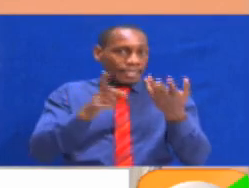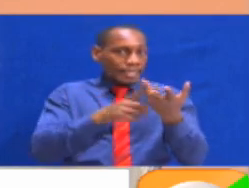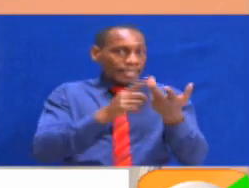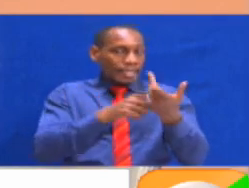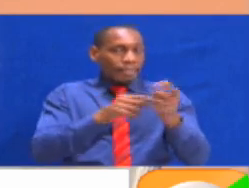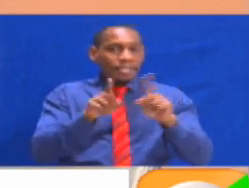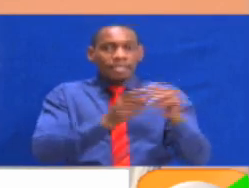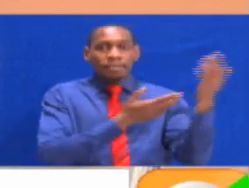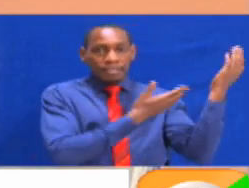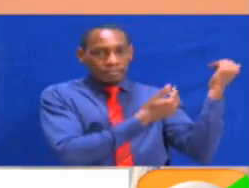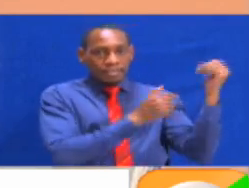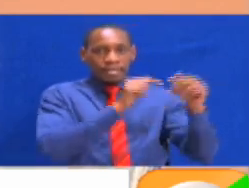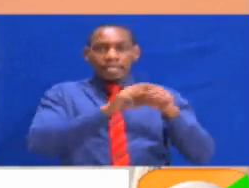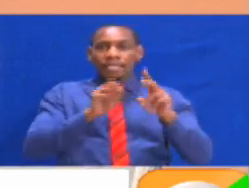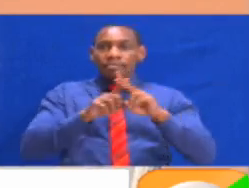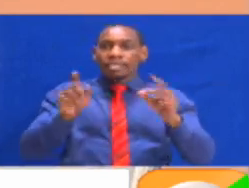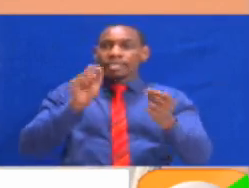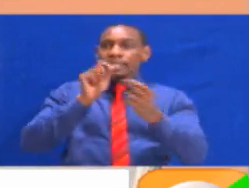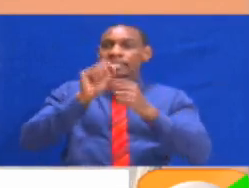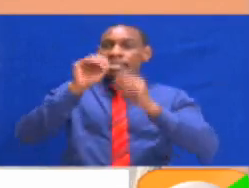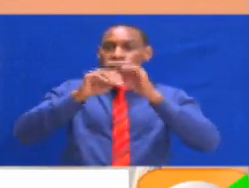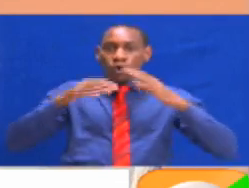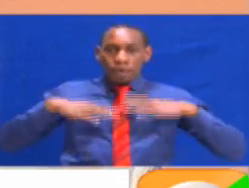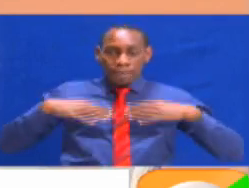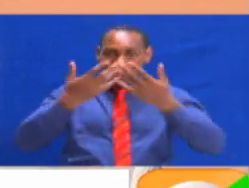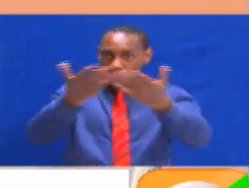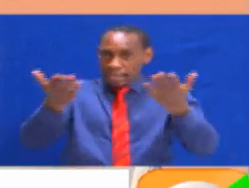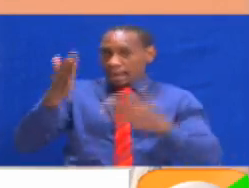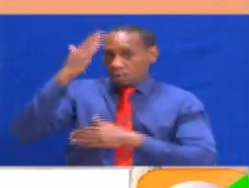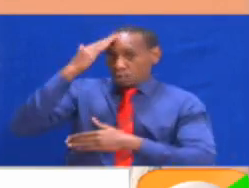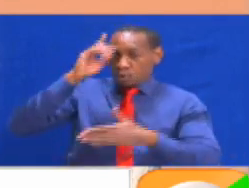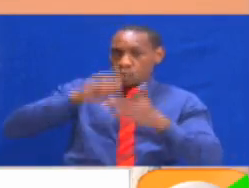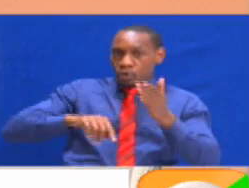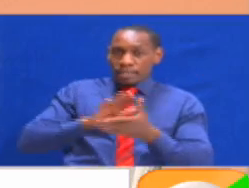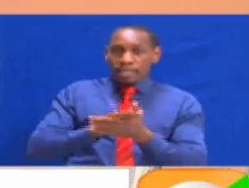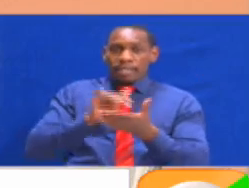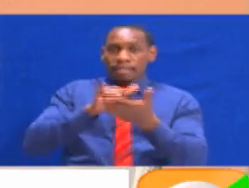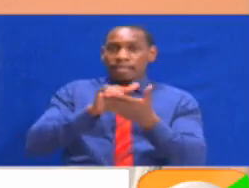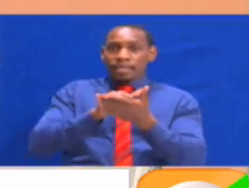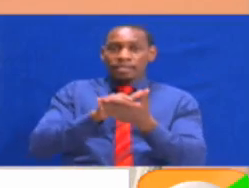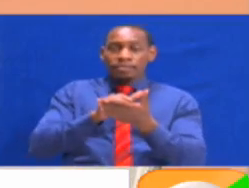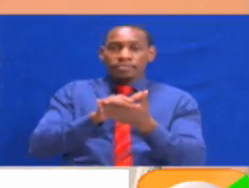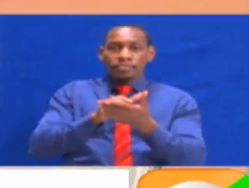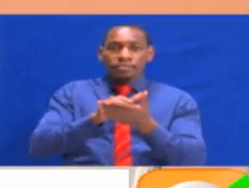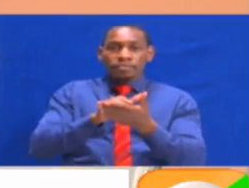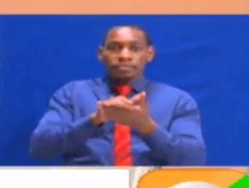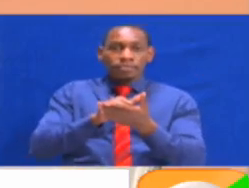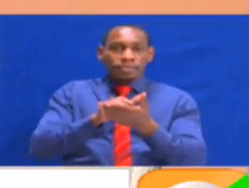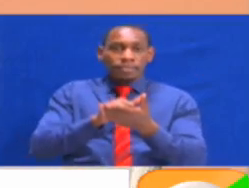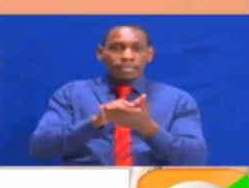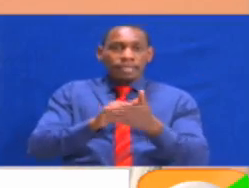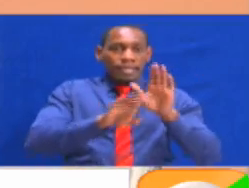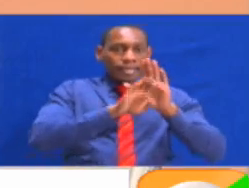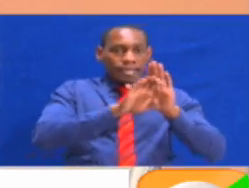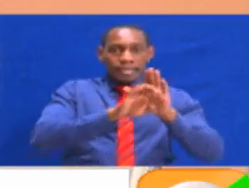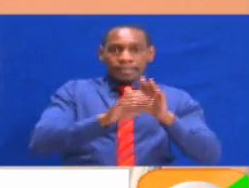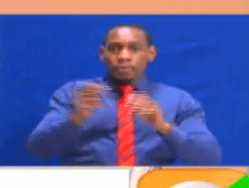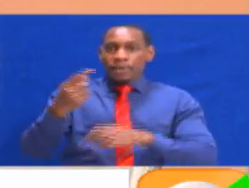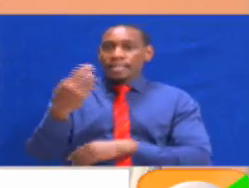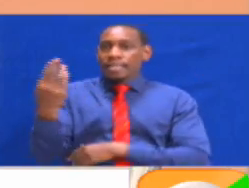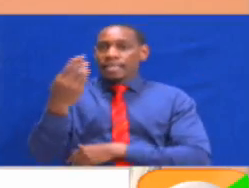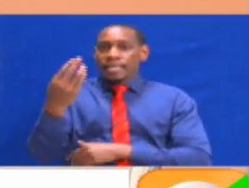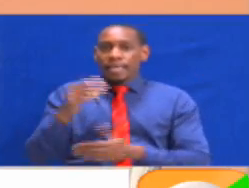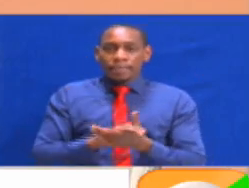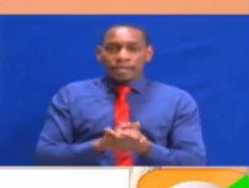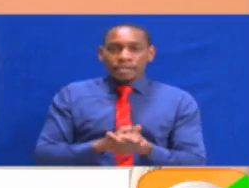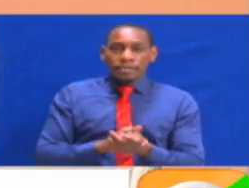was expected once you started to do the mass testing. Now we know what is where and we can start to do measures. I mean, if you take a look at April, the month of April